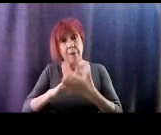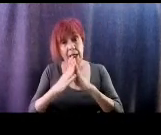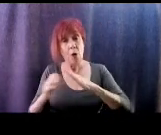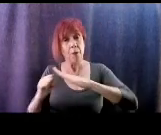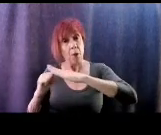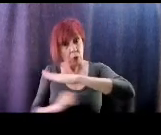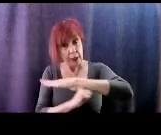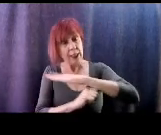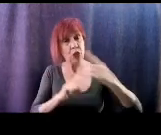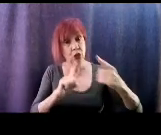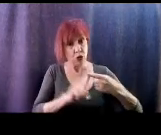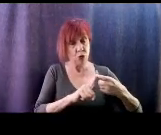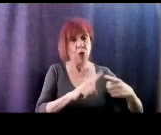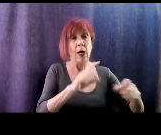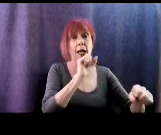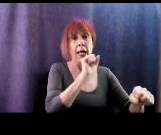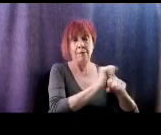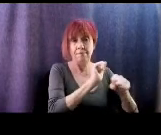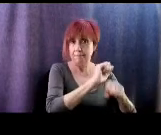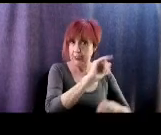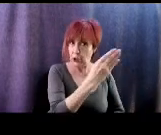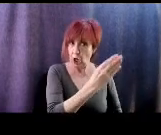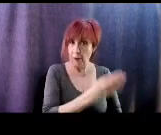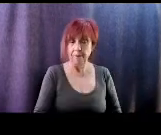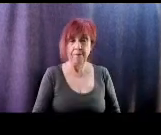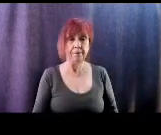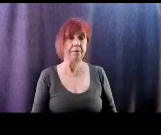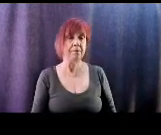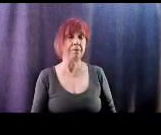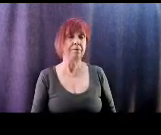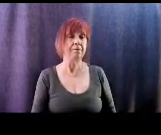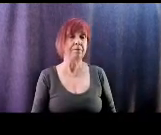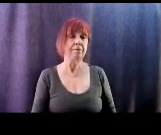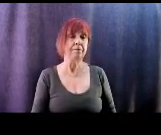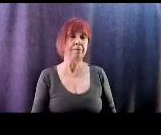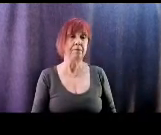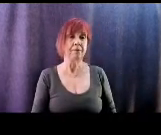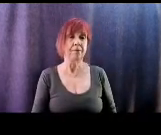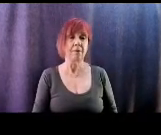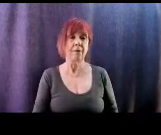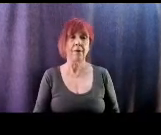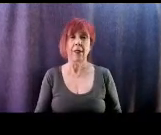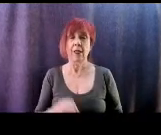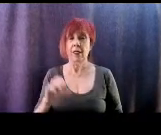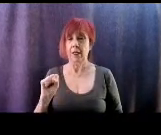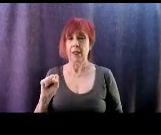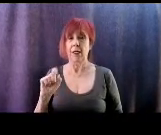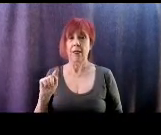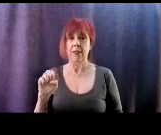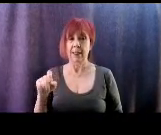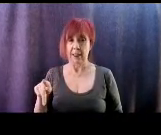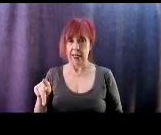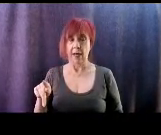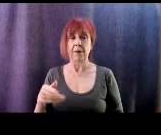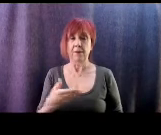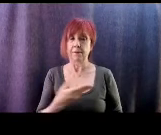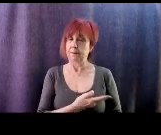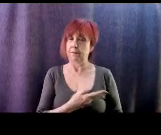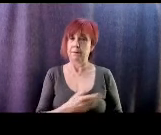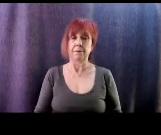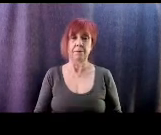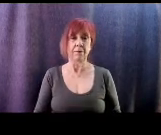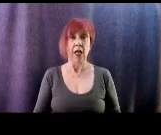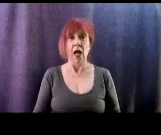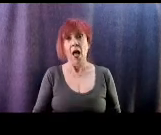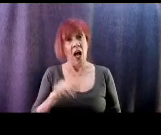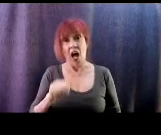Last thing before we show our videos, we were asked to talk a little bit about the STEP program, Student Transition to Employment Project. I could probably do a half hour